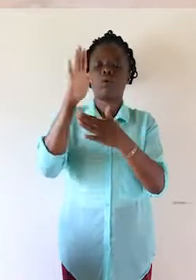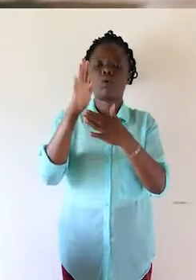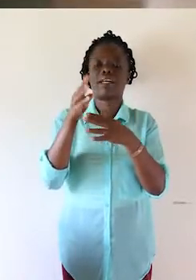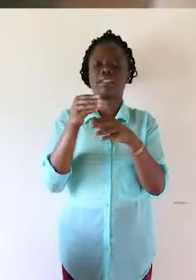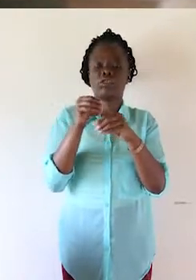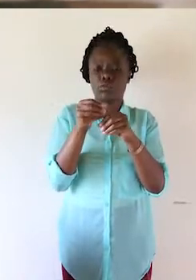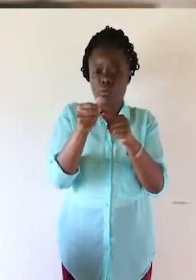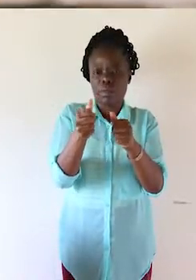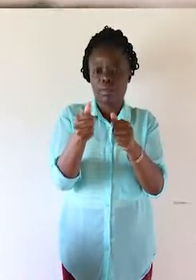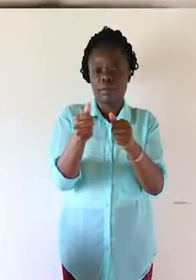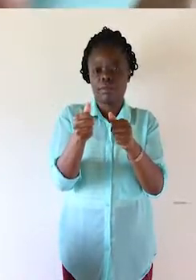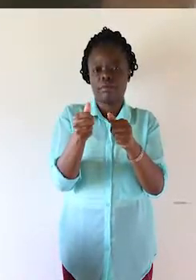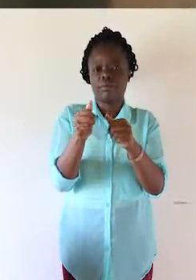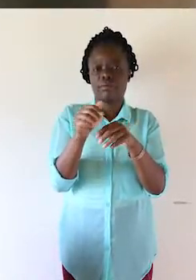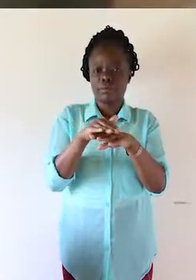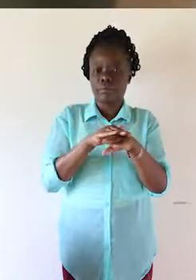smooth.